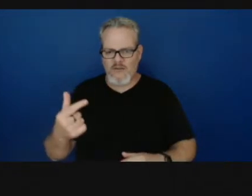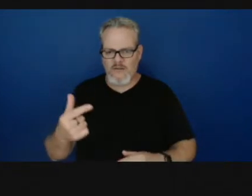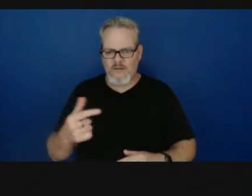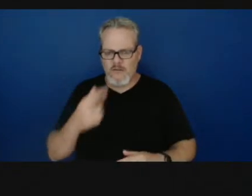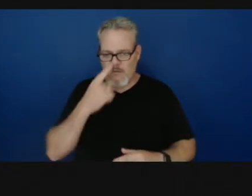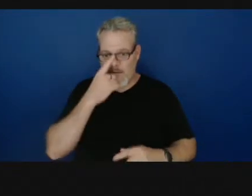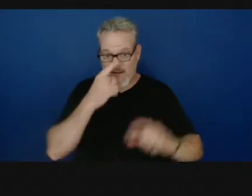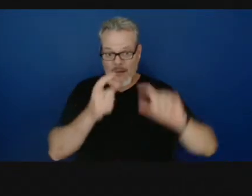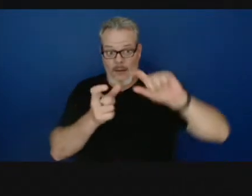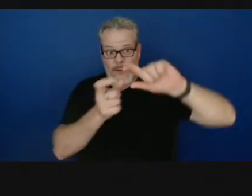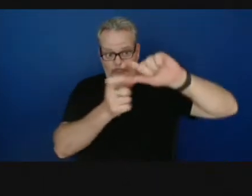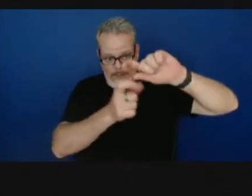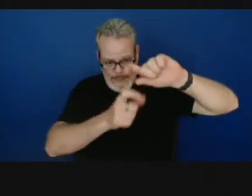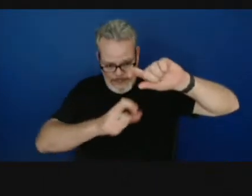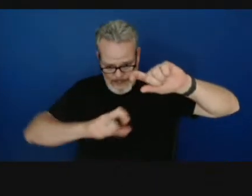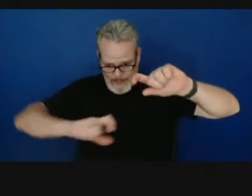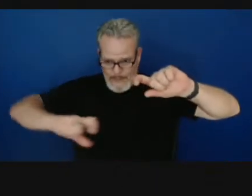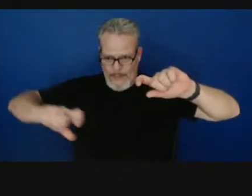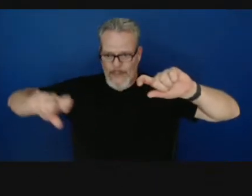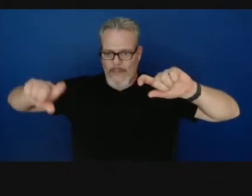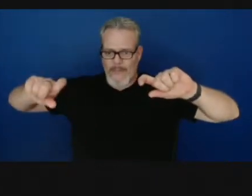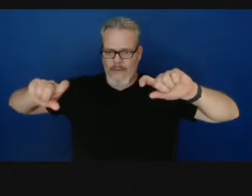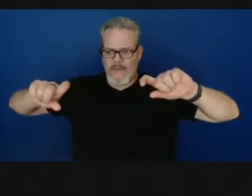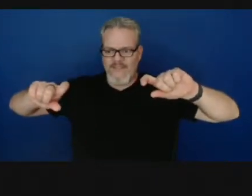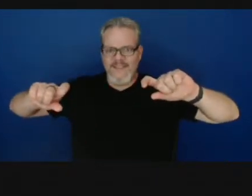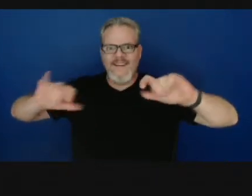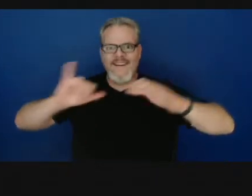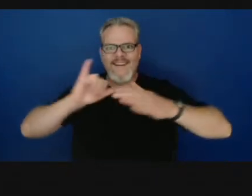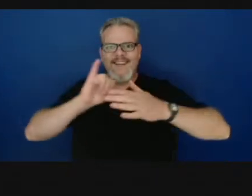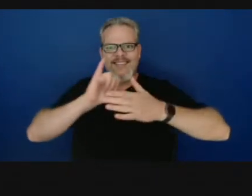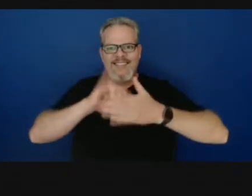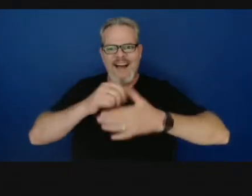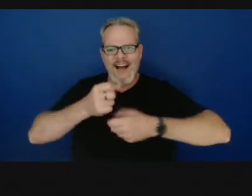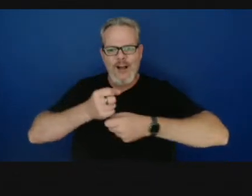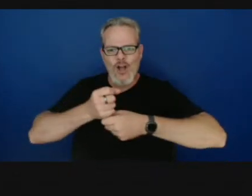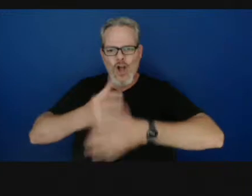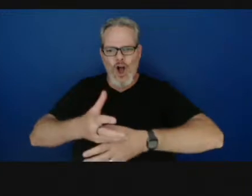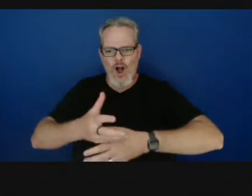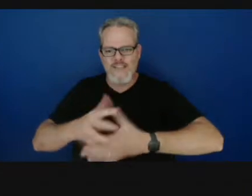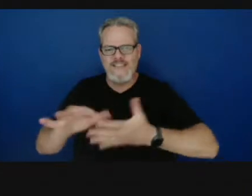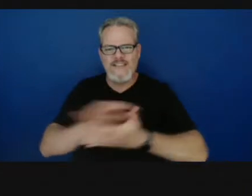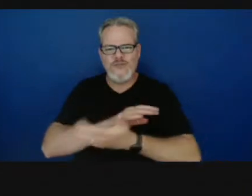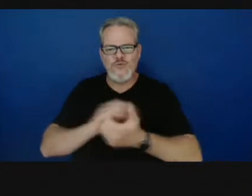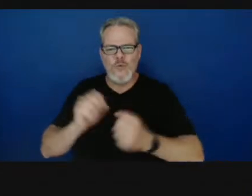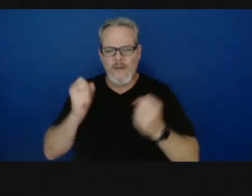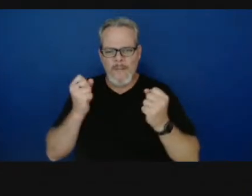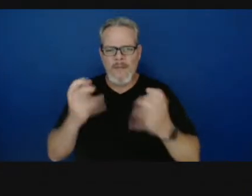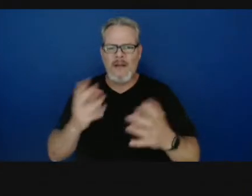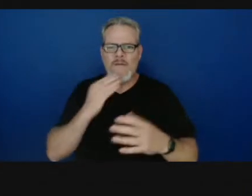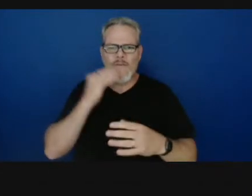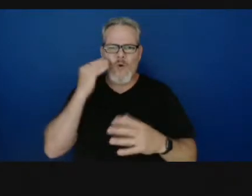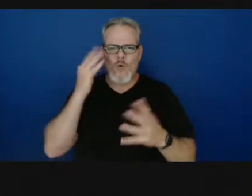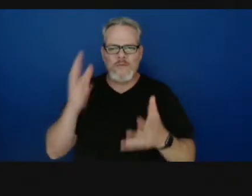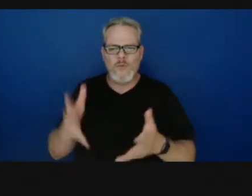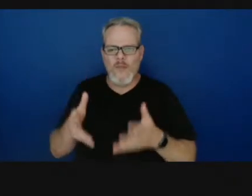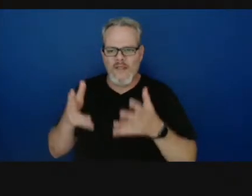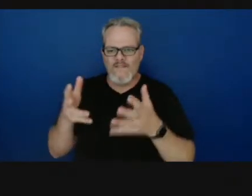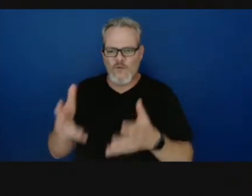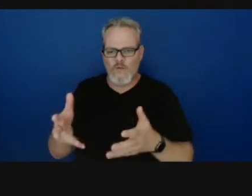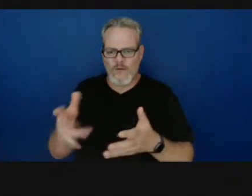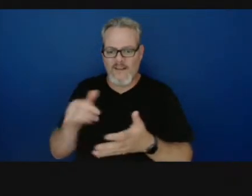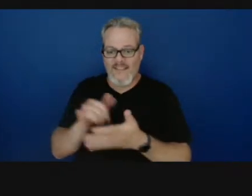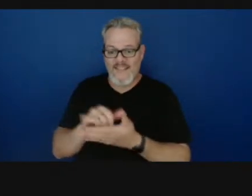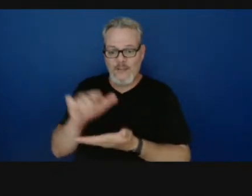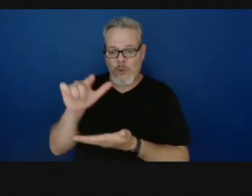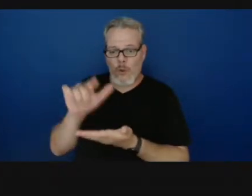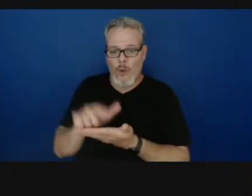the Kapoho farm lots, destroying more of those very few remaining homes that remain. The lava channel in this lower section has